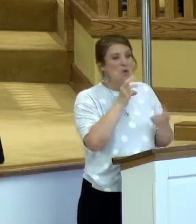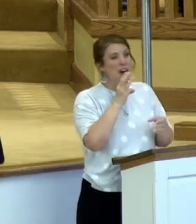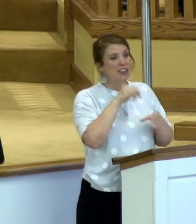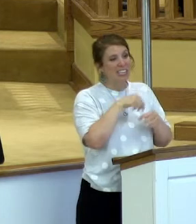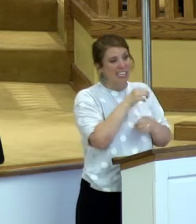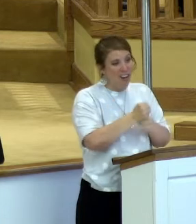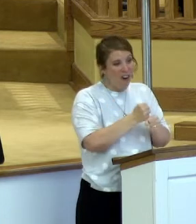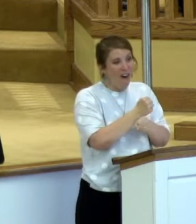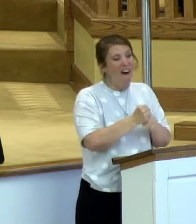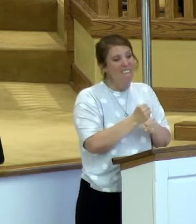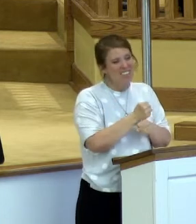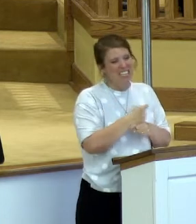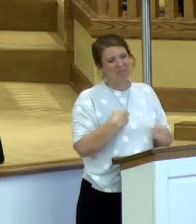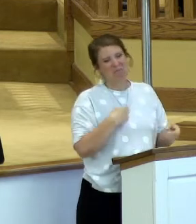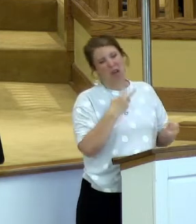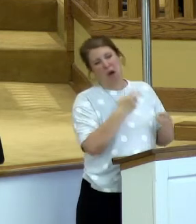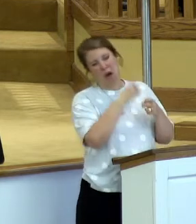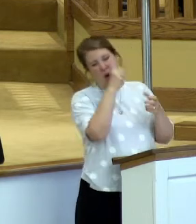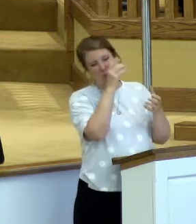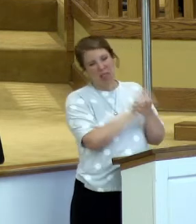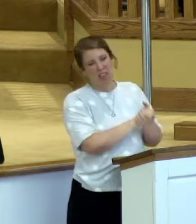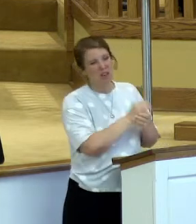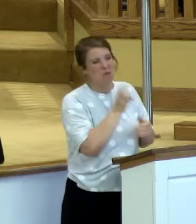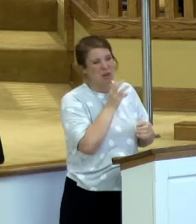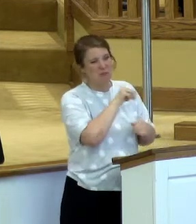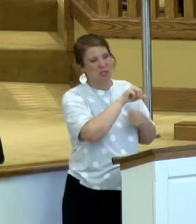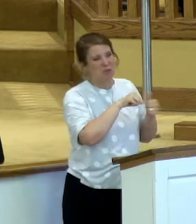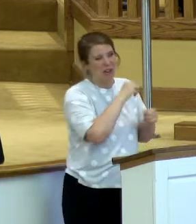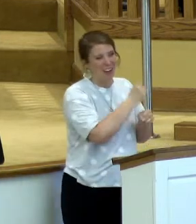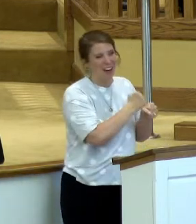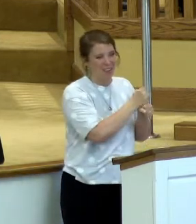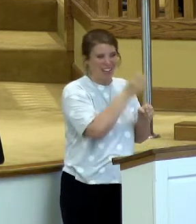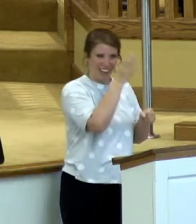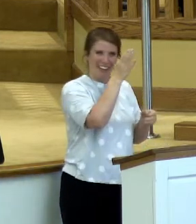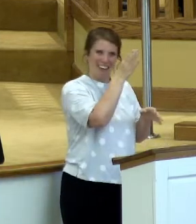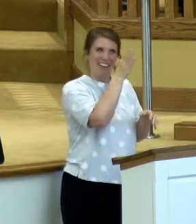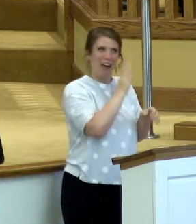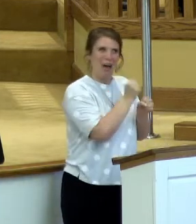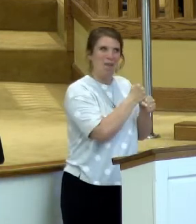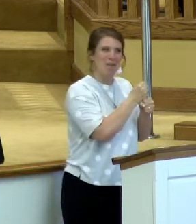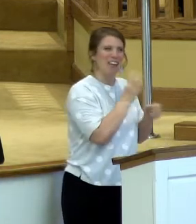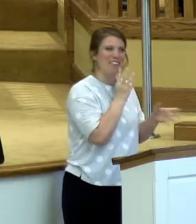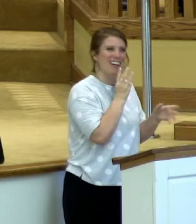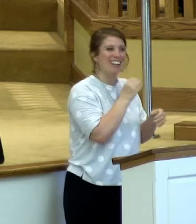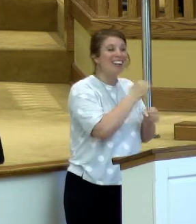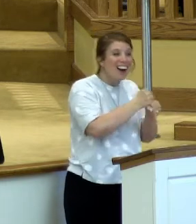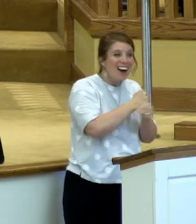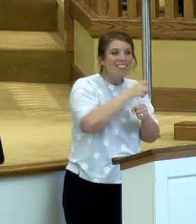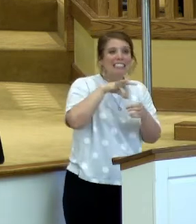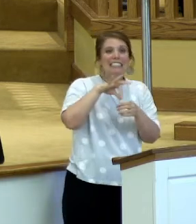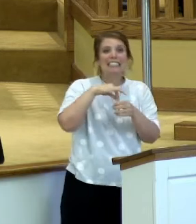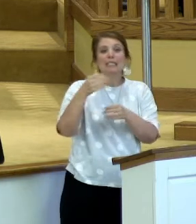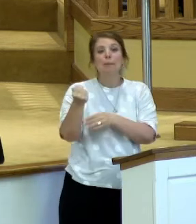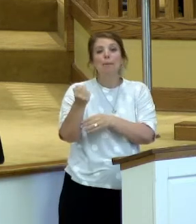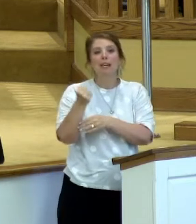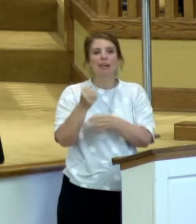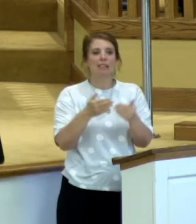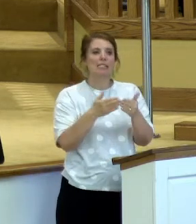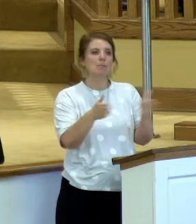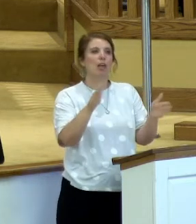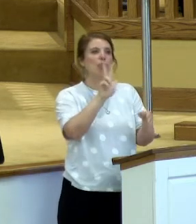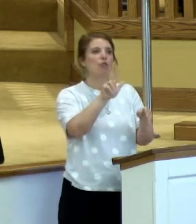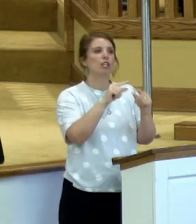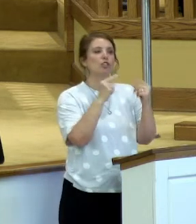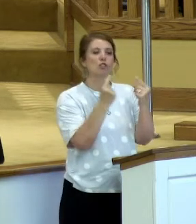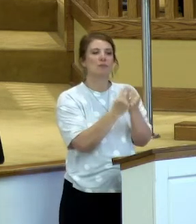have a hard time believing. I have a hard time believing water wants to be around coffee because God made water. But anyway, so we'll do that. Coffee, tea, and milk, and we'll split up in these